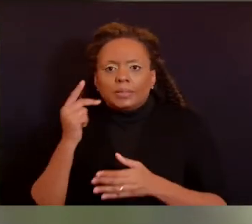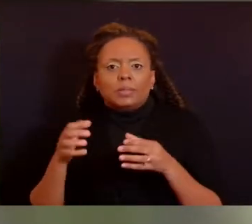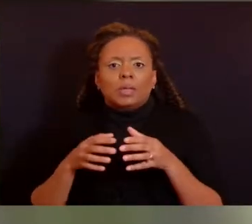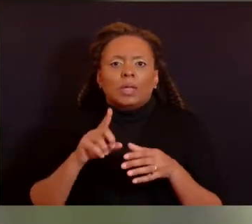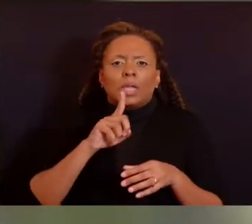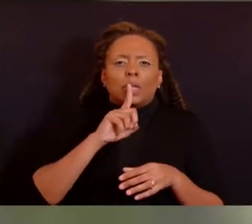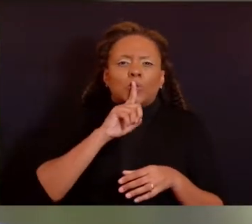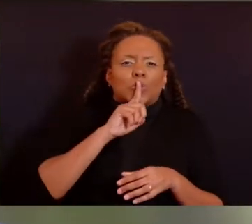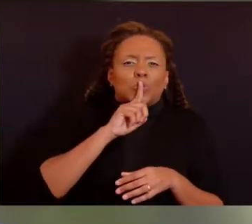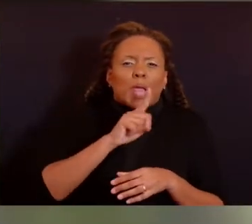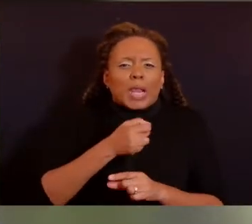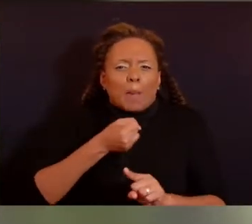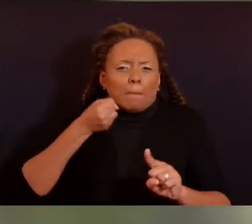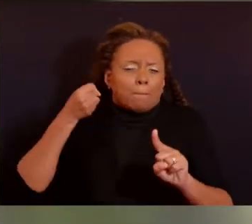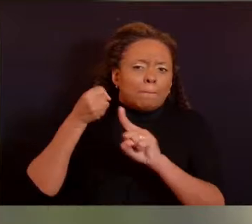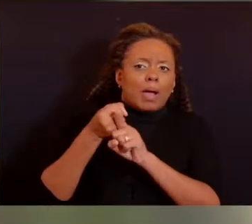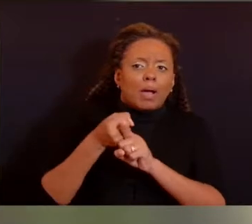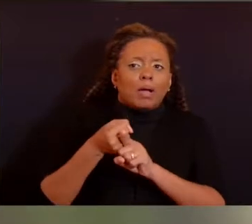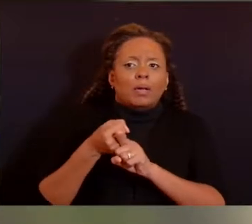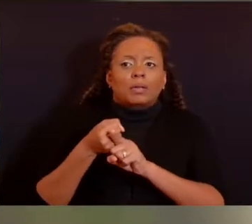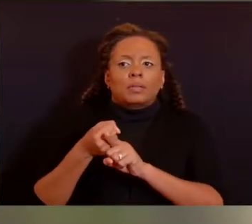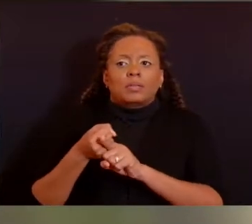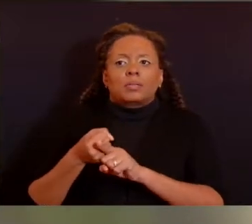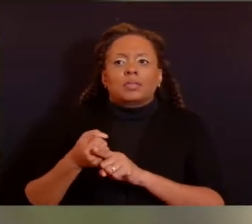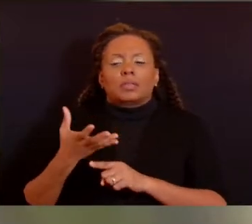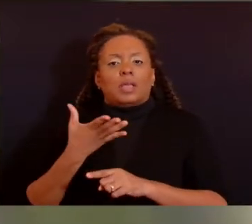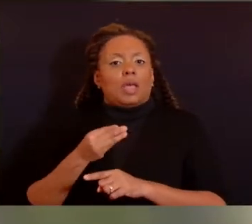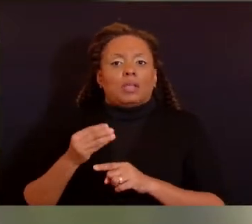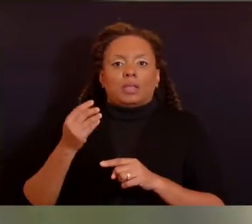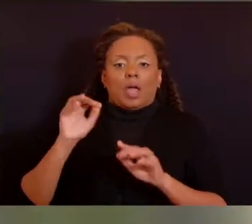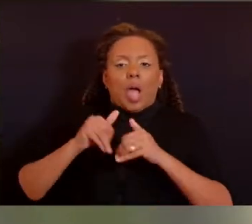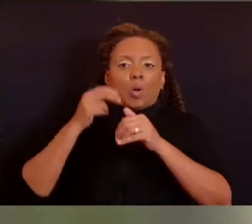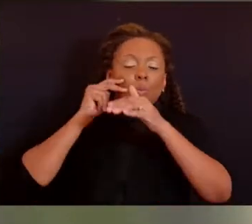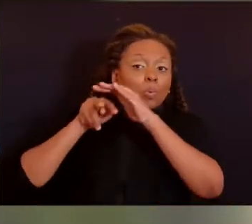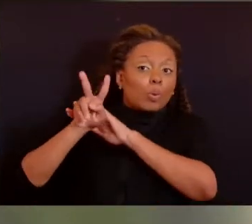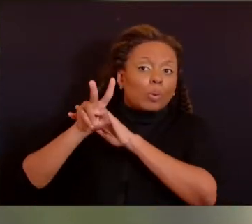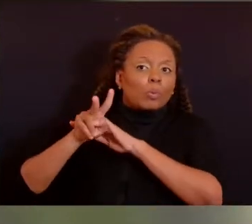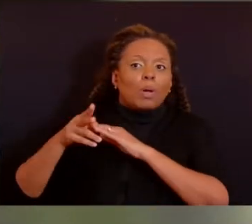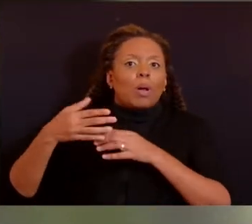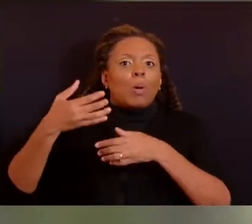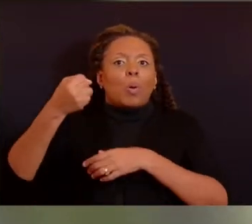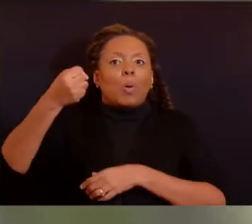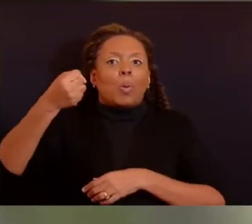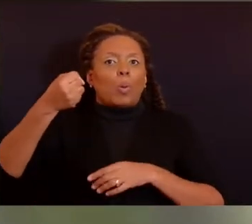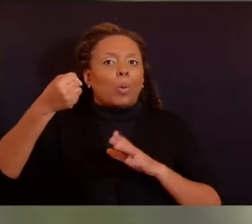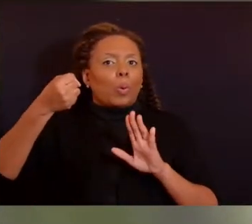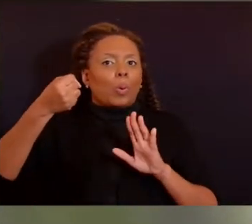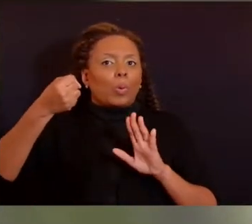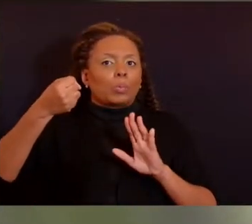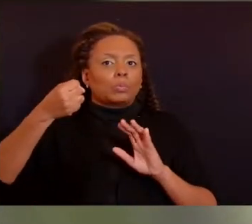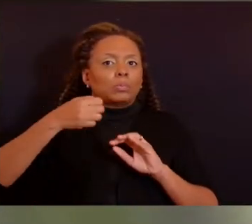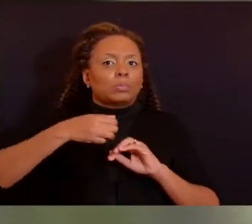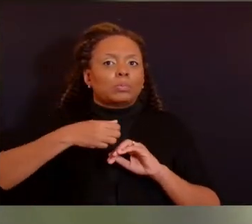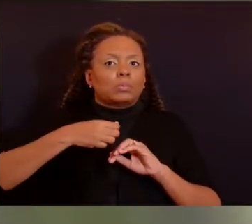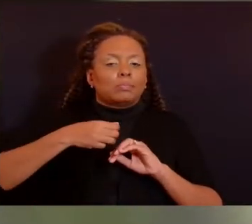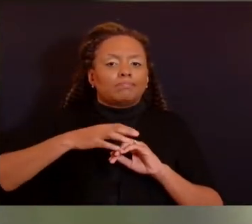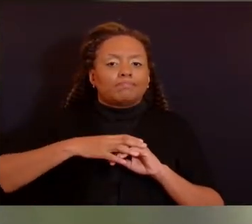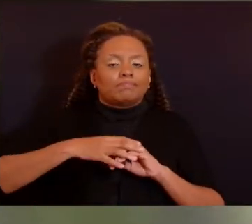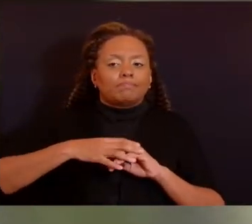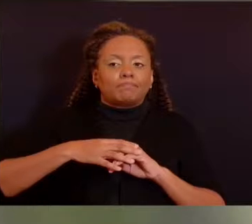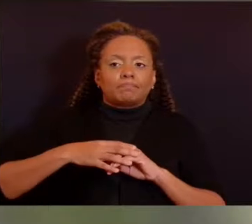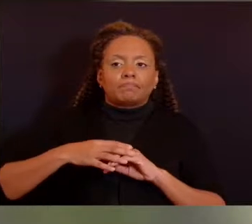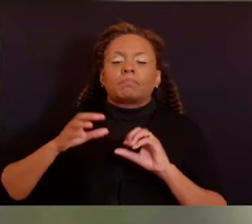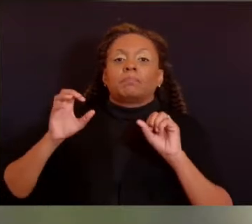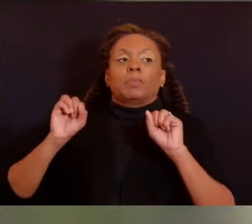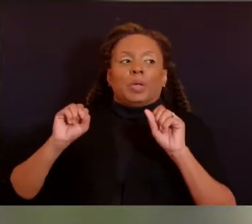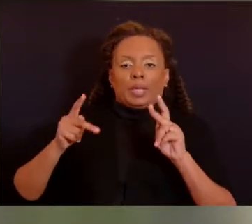also, and by extension, forecasting the impacts you're likely to have. So for going on from here in the future, I